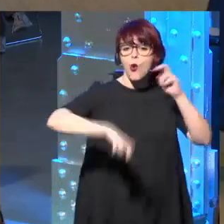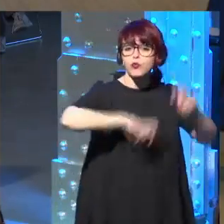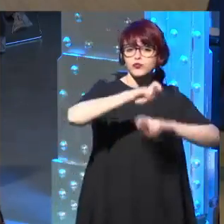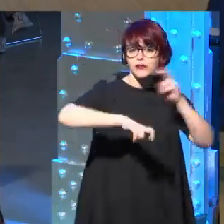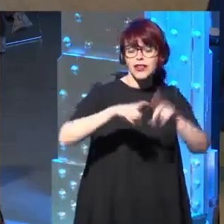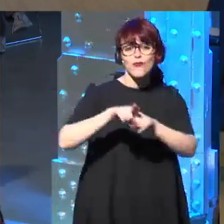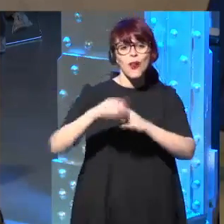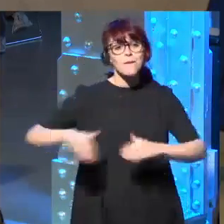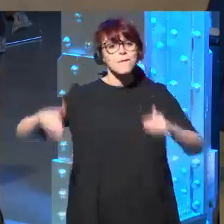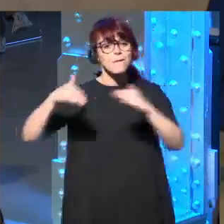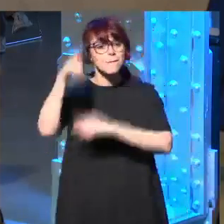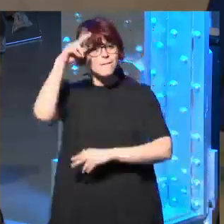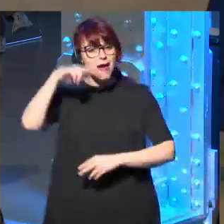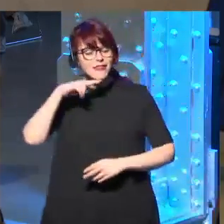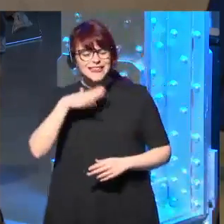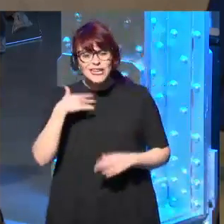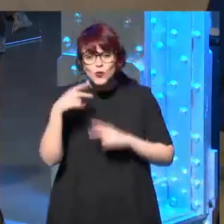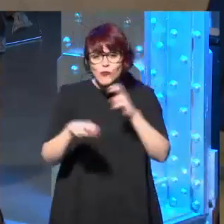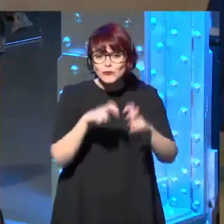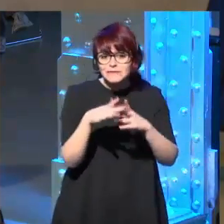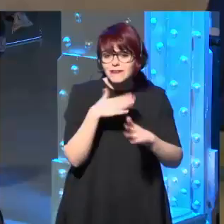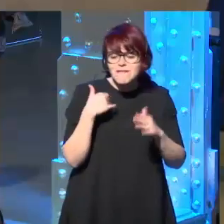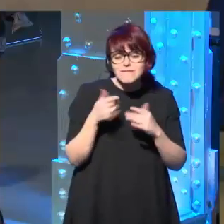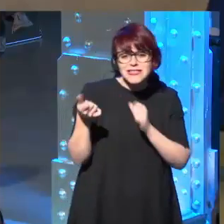search for a life that brings him,